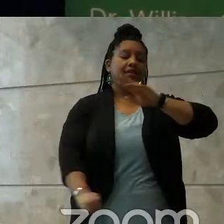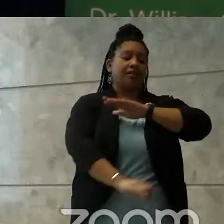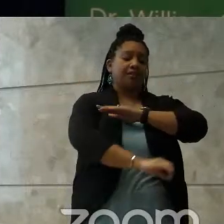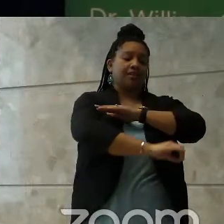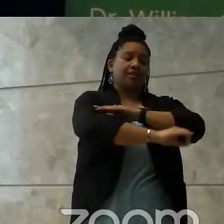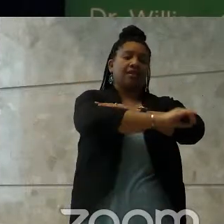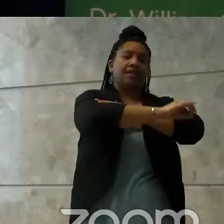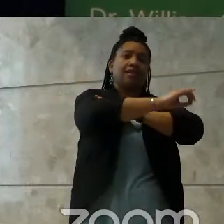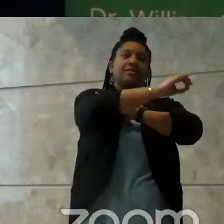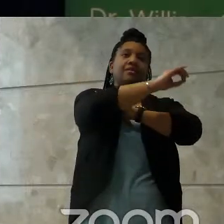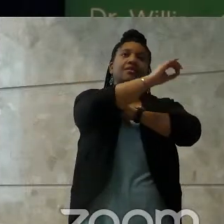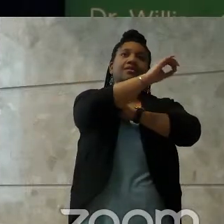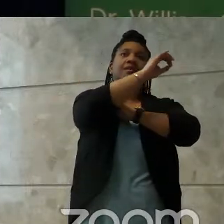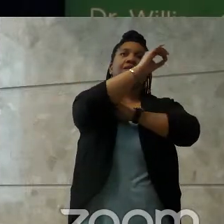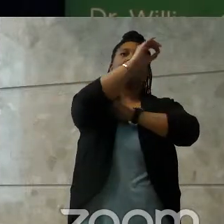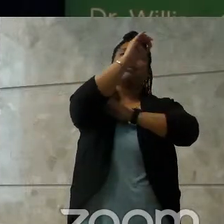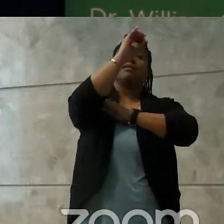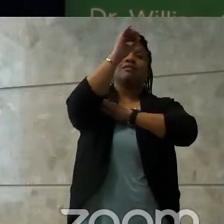rising